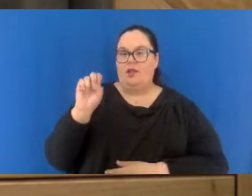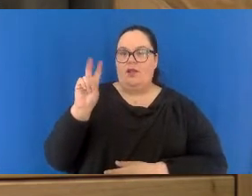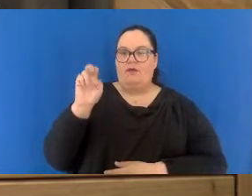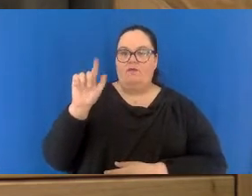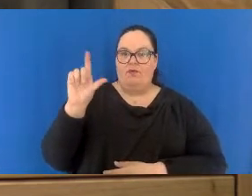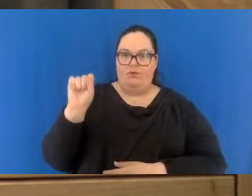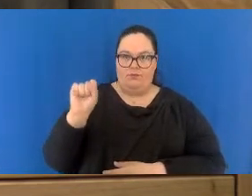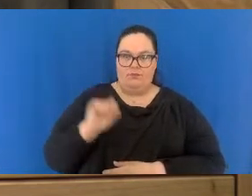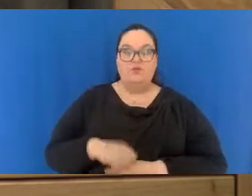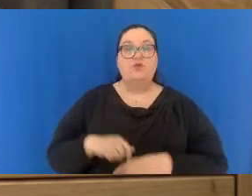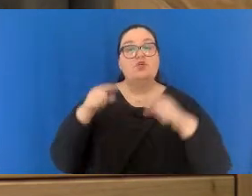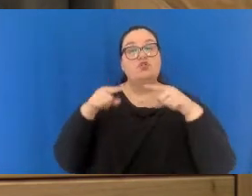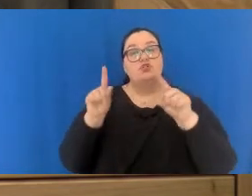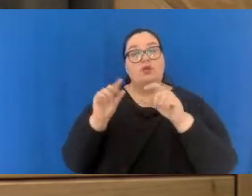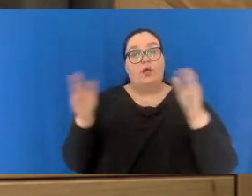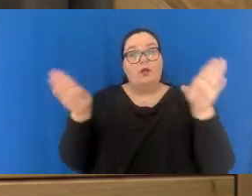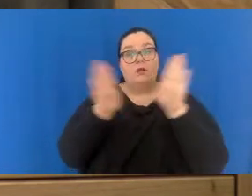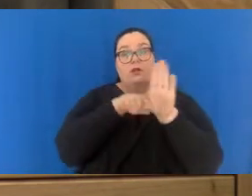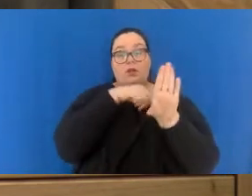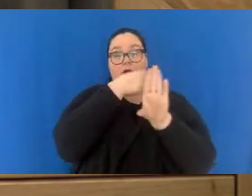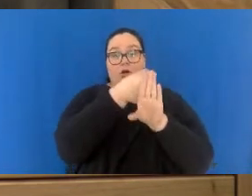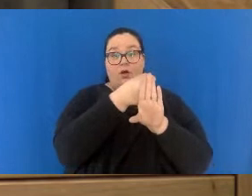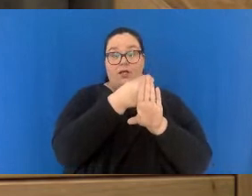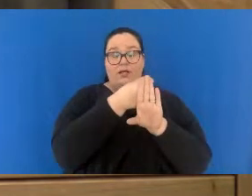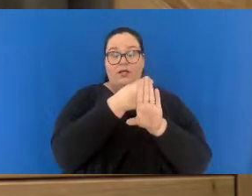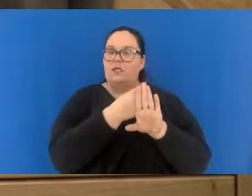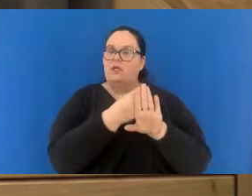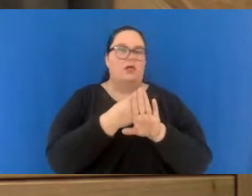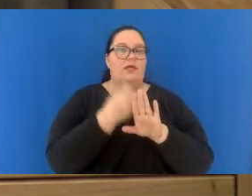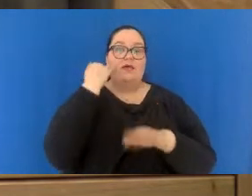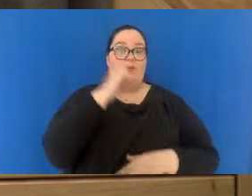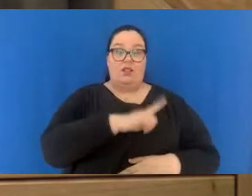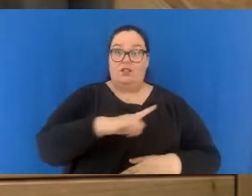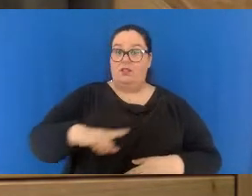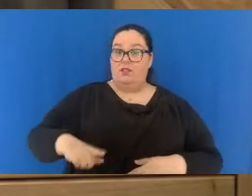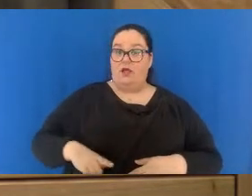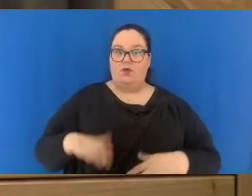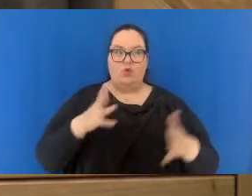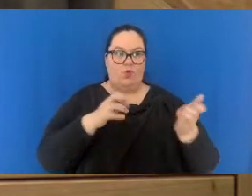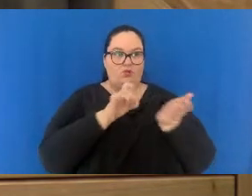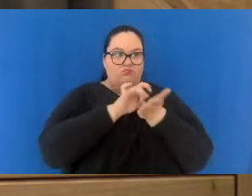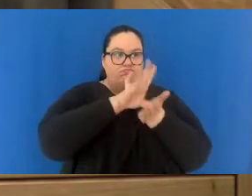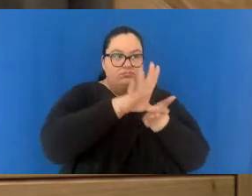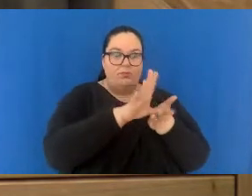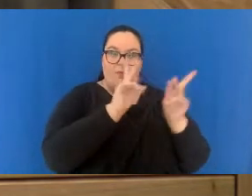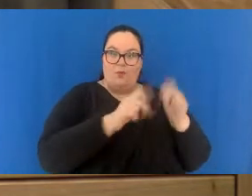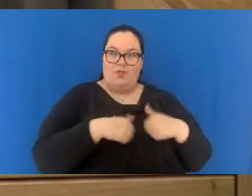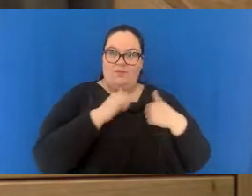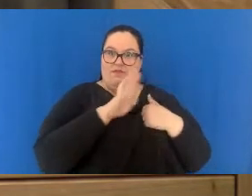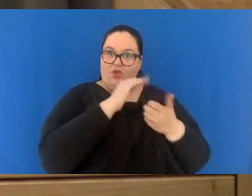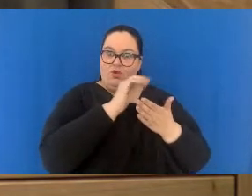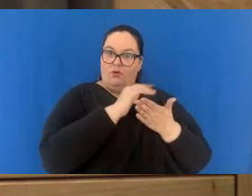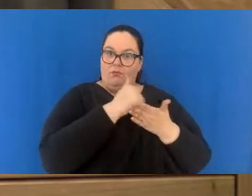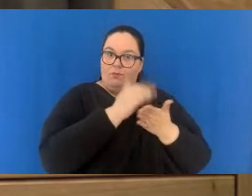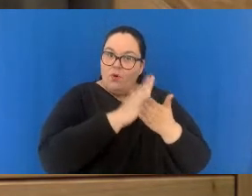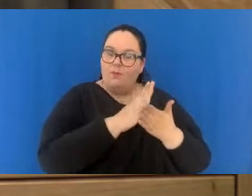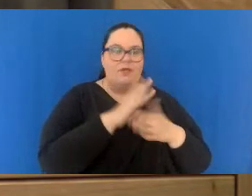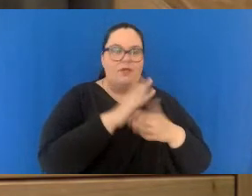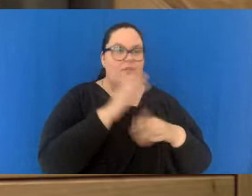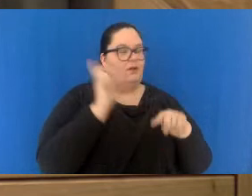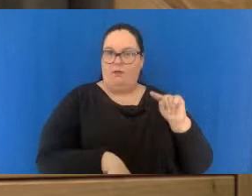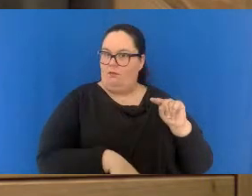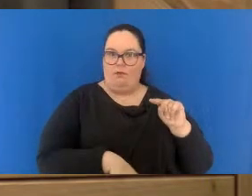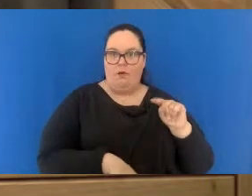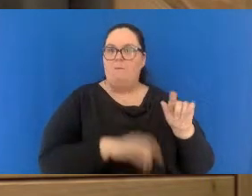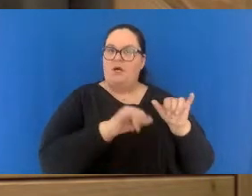During the lockdown period, evictions will not be permitted. Landlords must wait until at least 10 days after the lockdown has ended